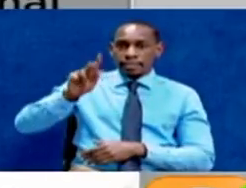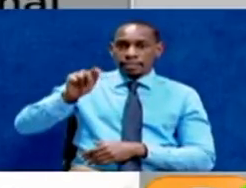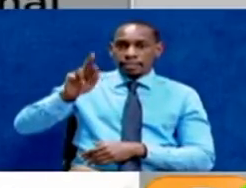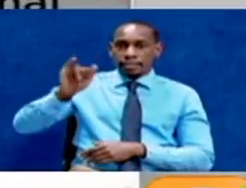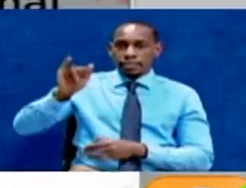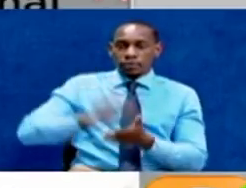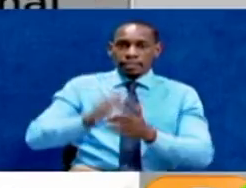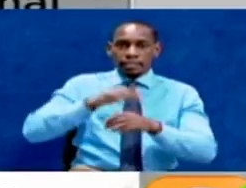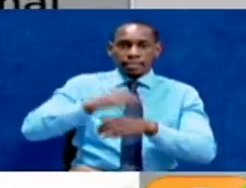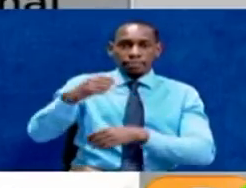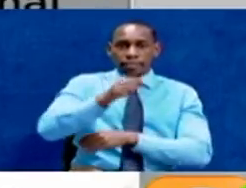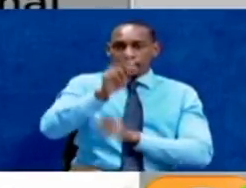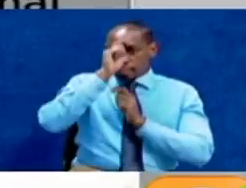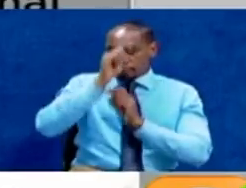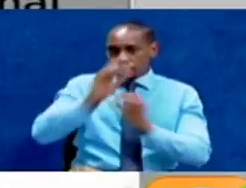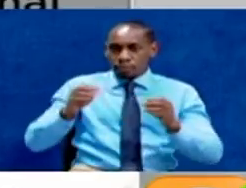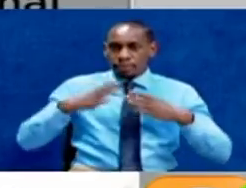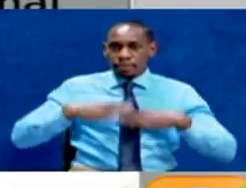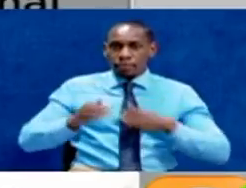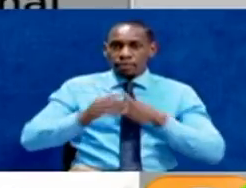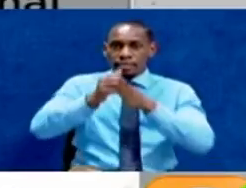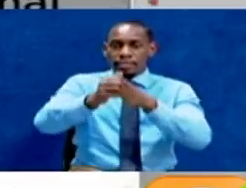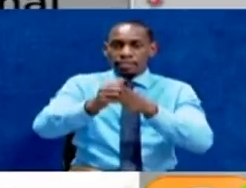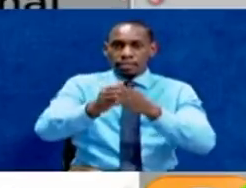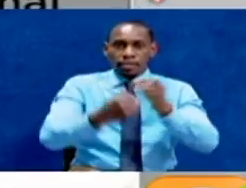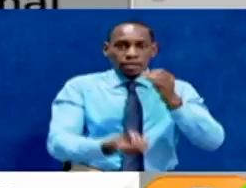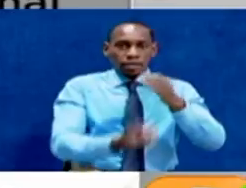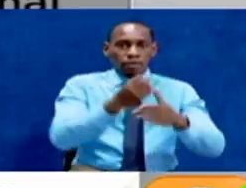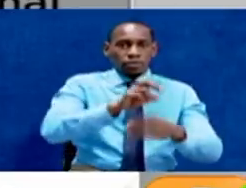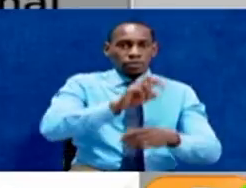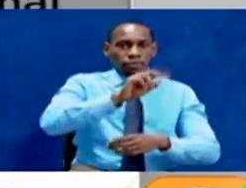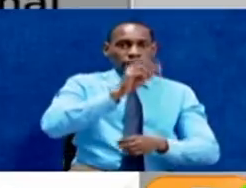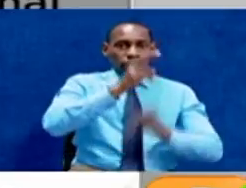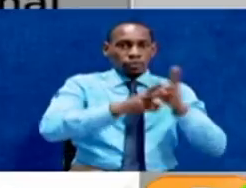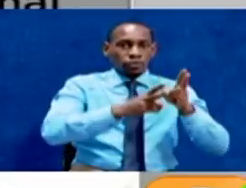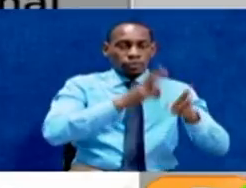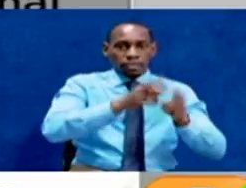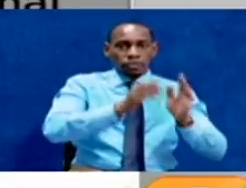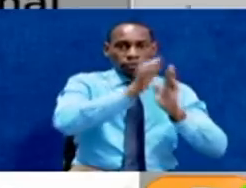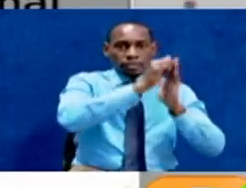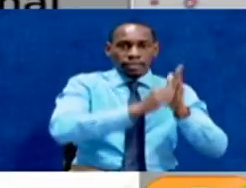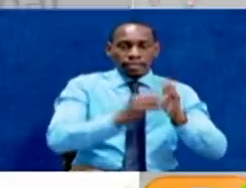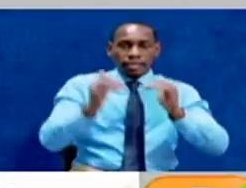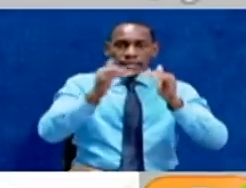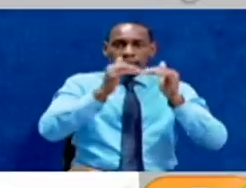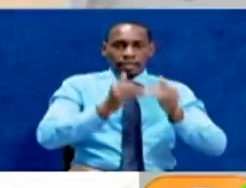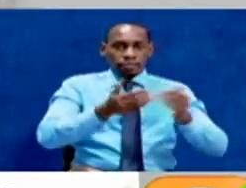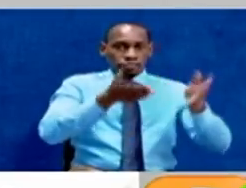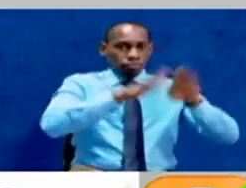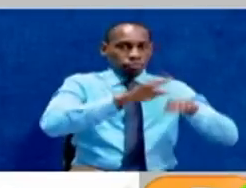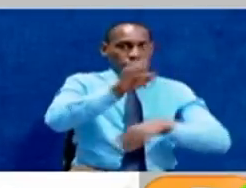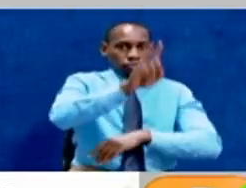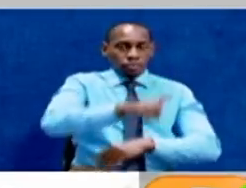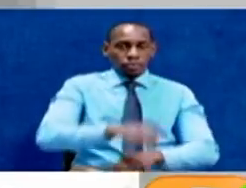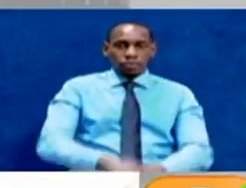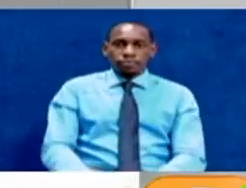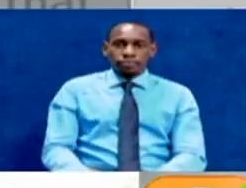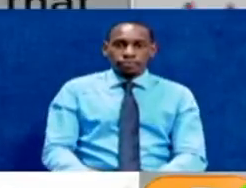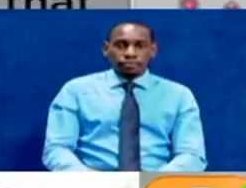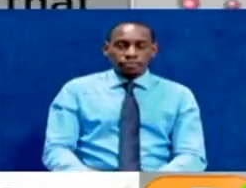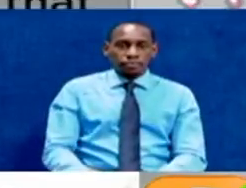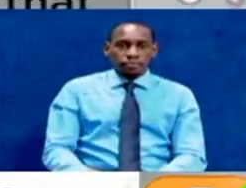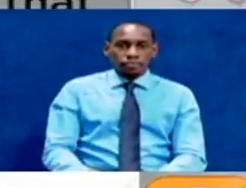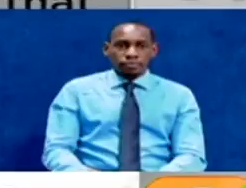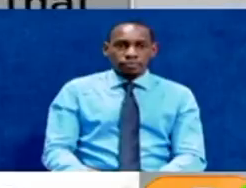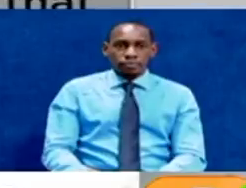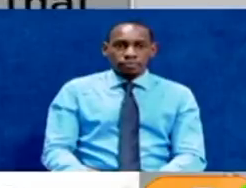allowed to disrespect those in leadership and foster sectional 2022 agenda that democracy is thriving? Question mark. Okay,